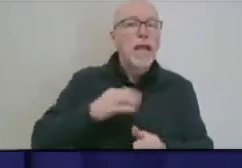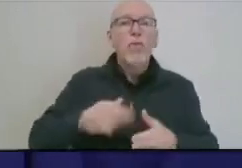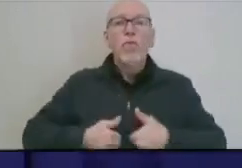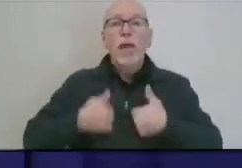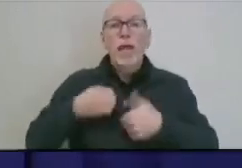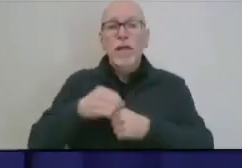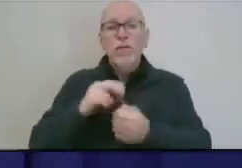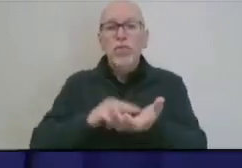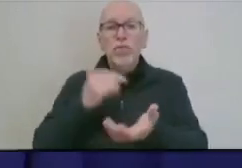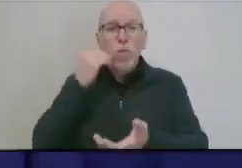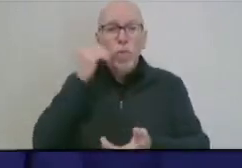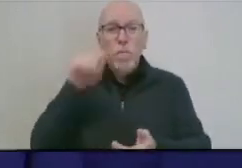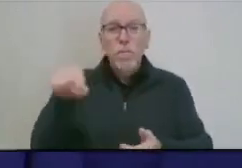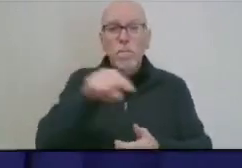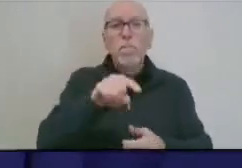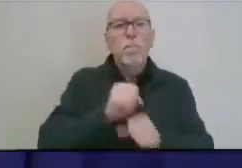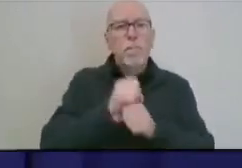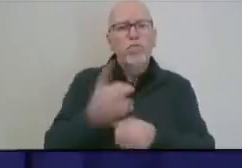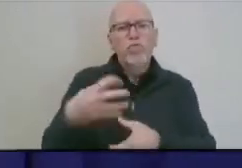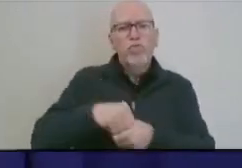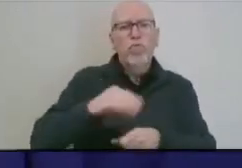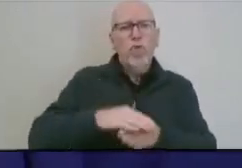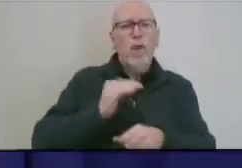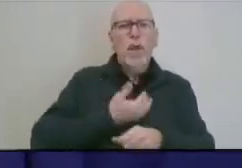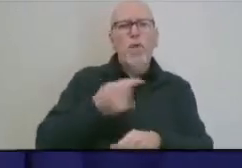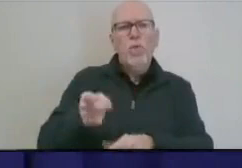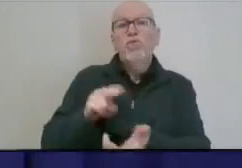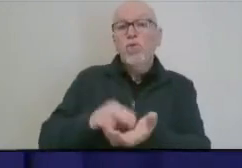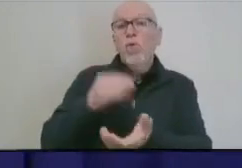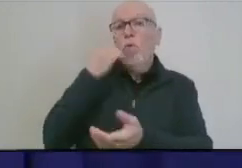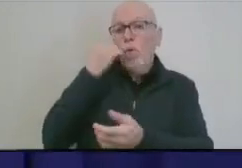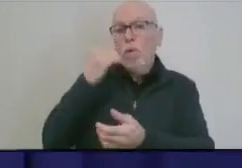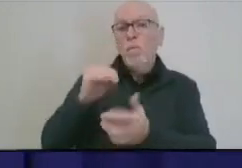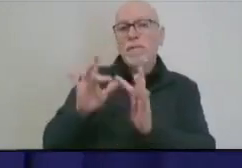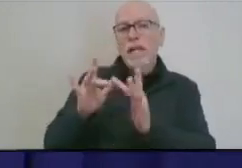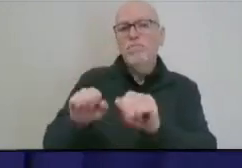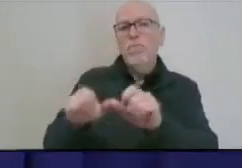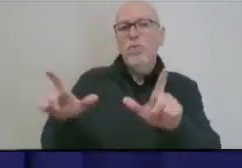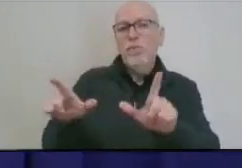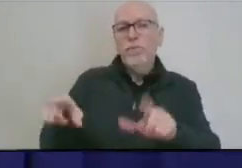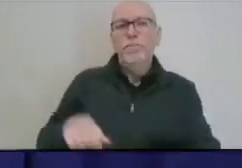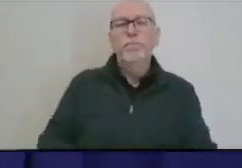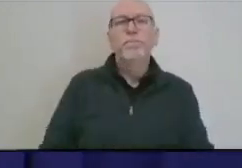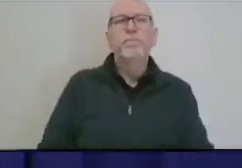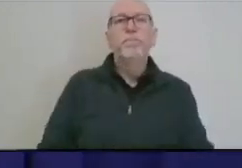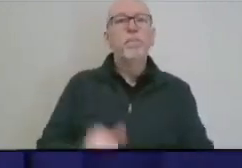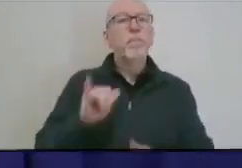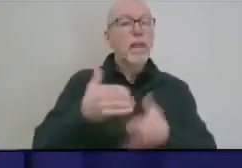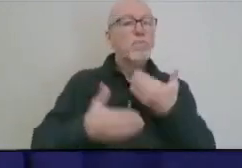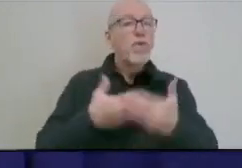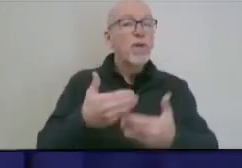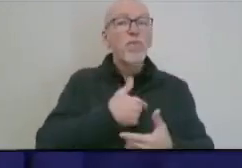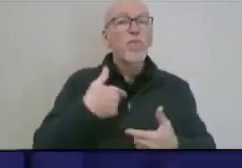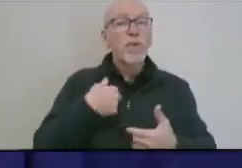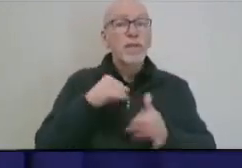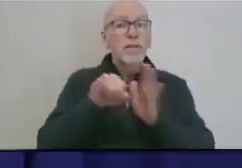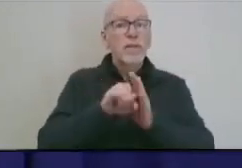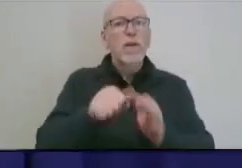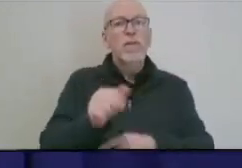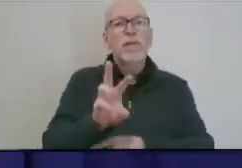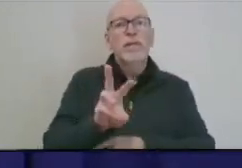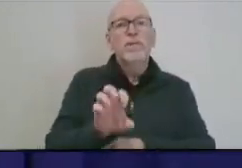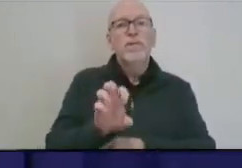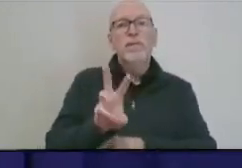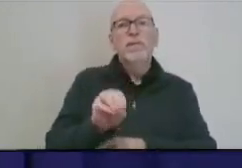care facilities are included on our long-term care dashboard. As a part of this process, we have identified another